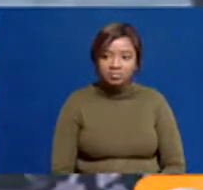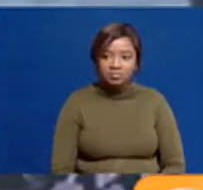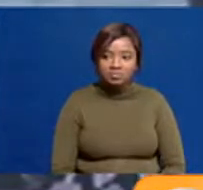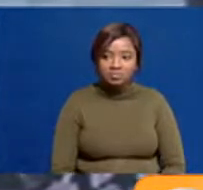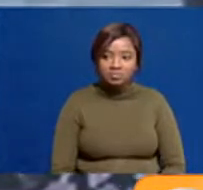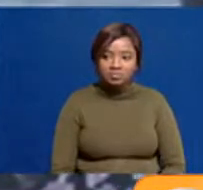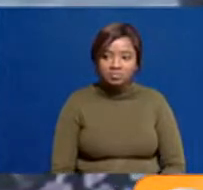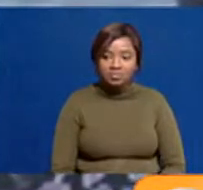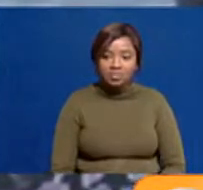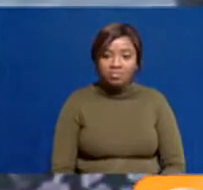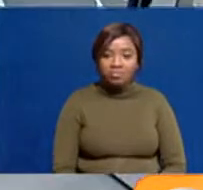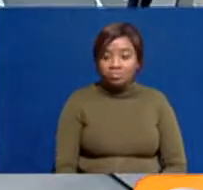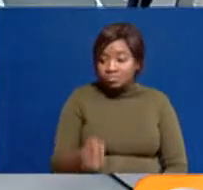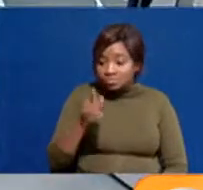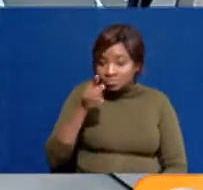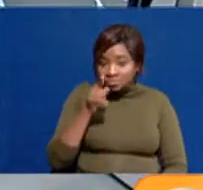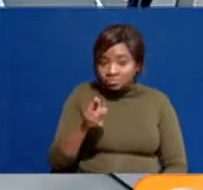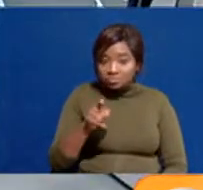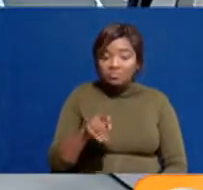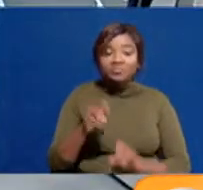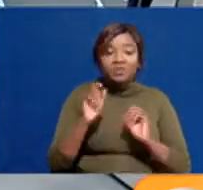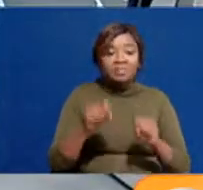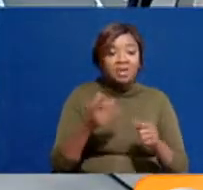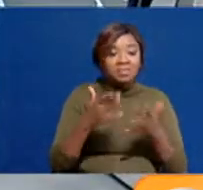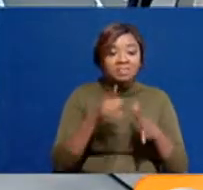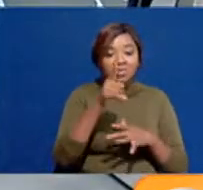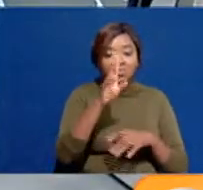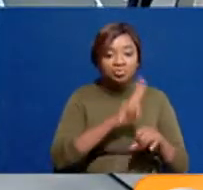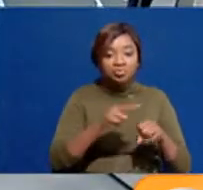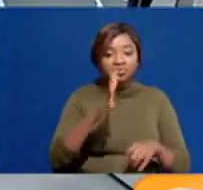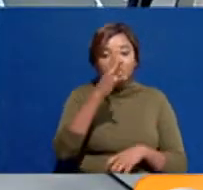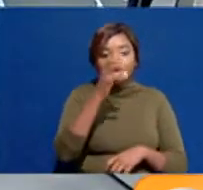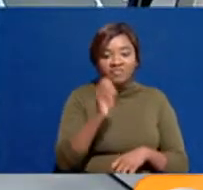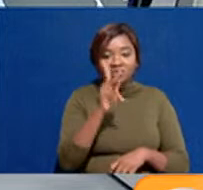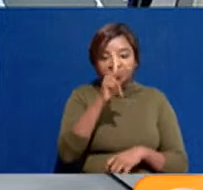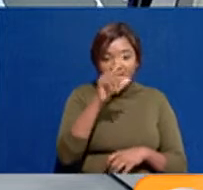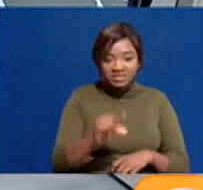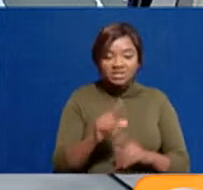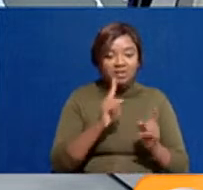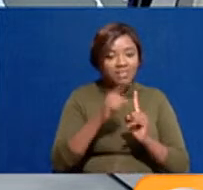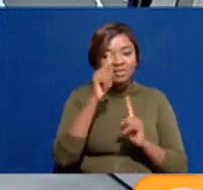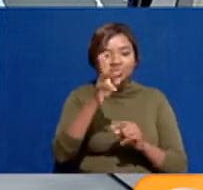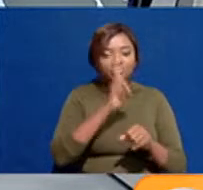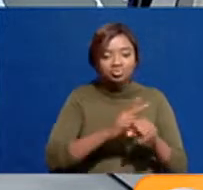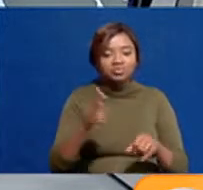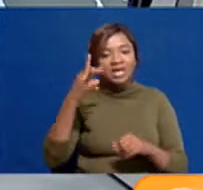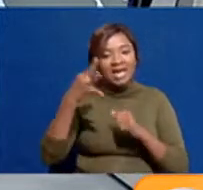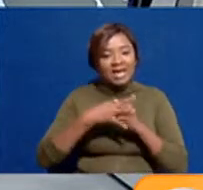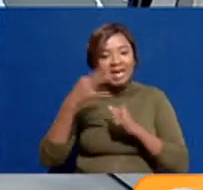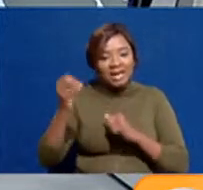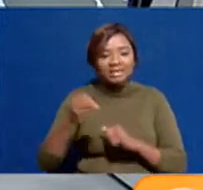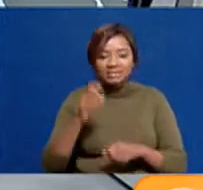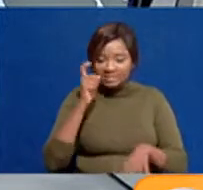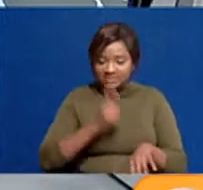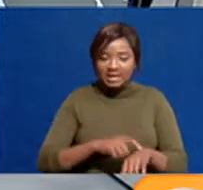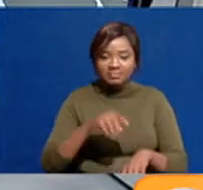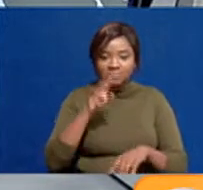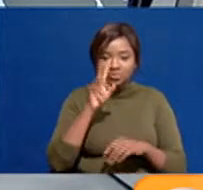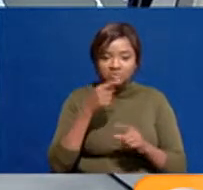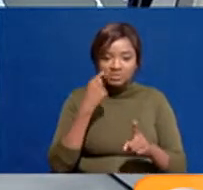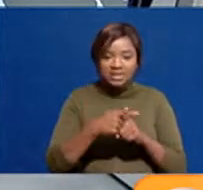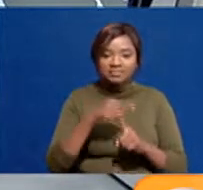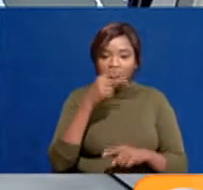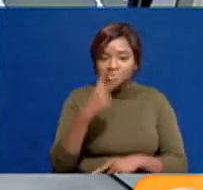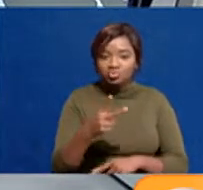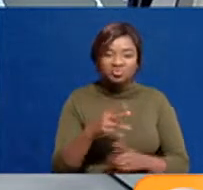you have to double. Instead of using 40 kilos, you're using 80 kilos an acre. So let me be honest with you.